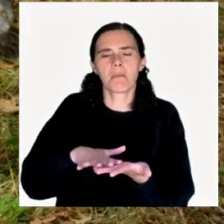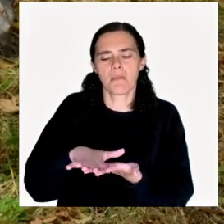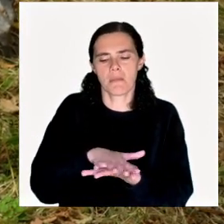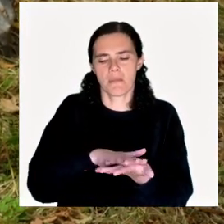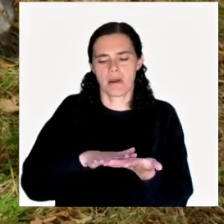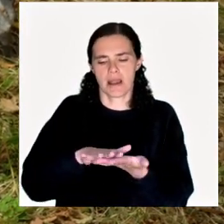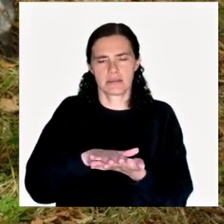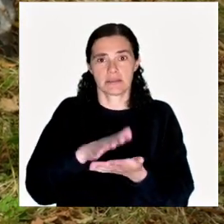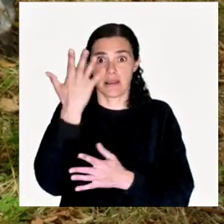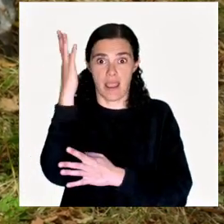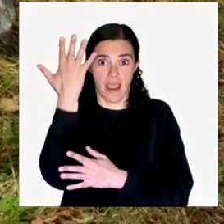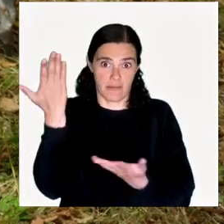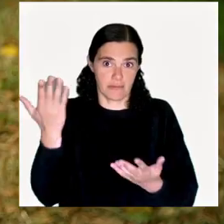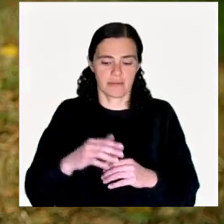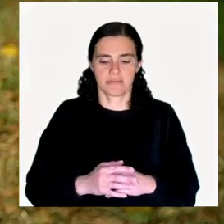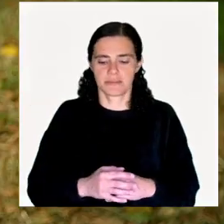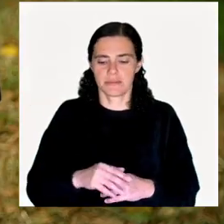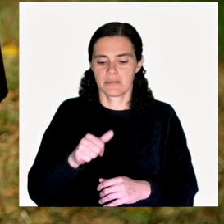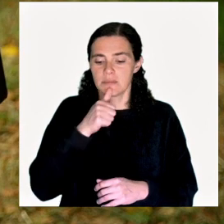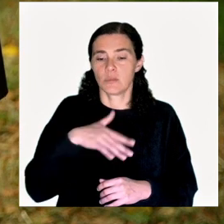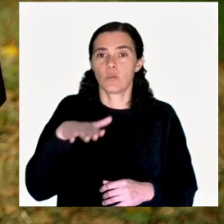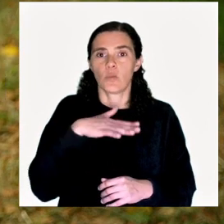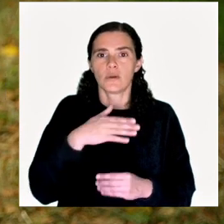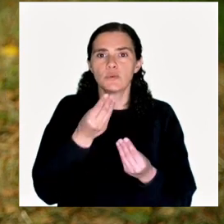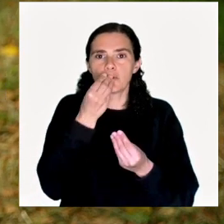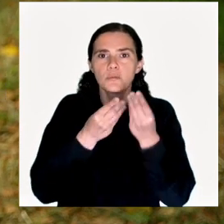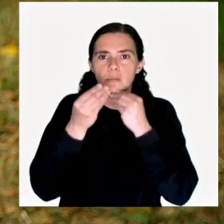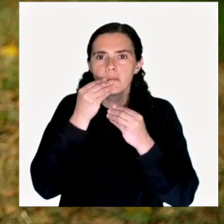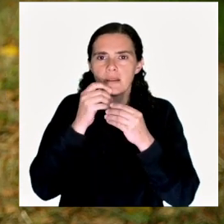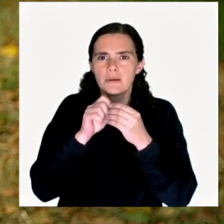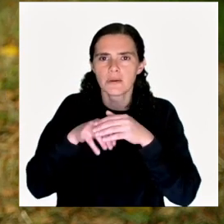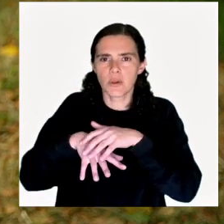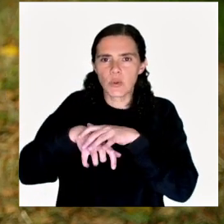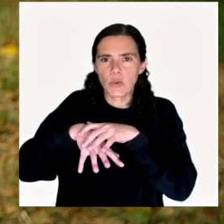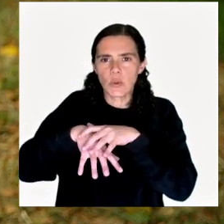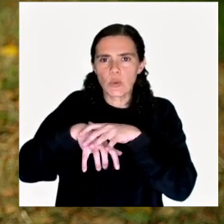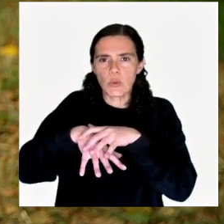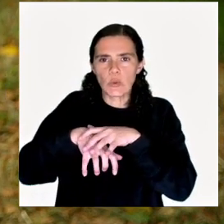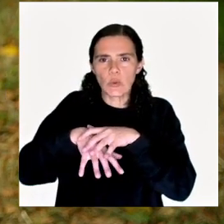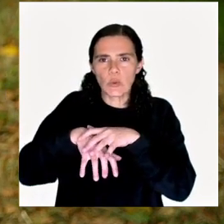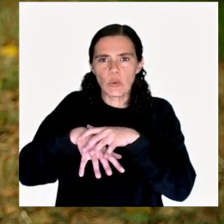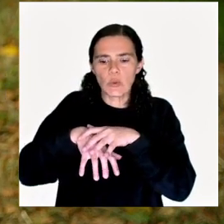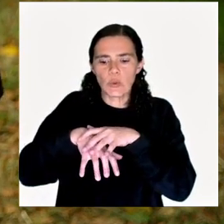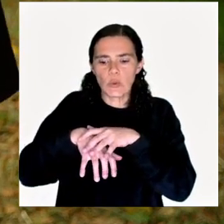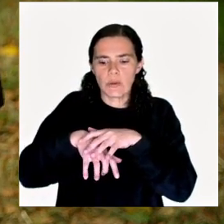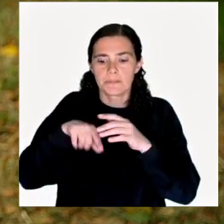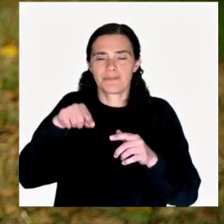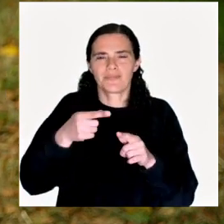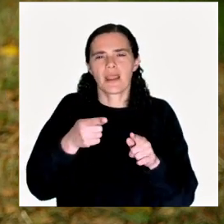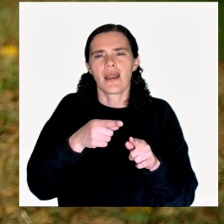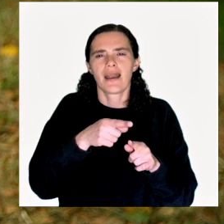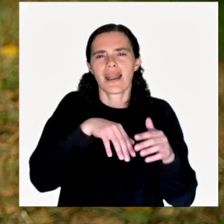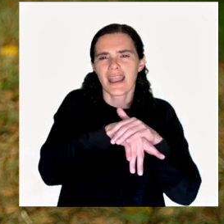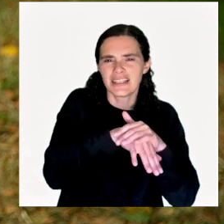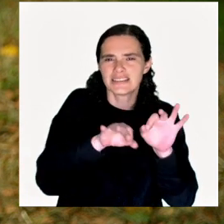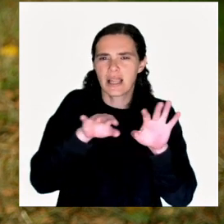foundation of a tree. This is where the nutriments are coming through. So the roots, like the seeds,